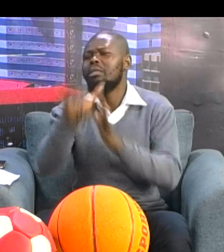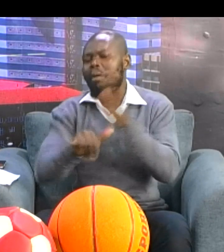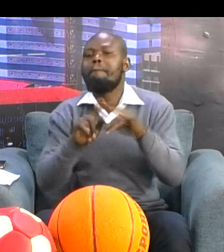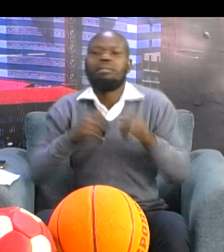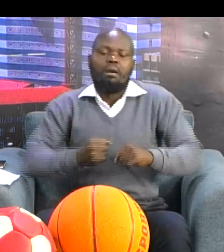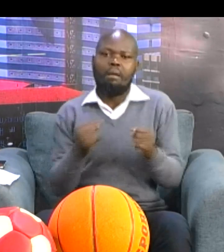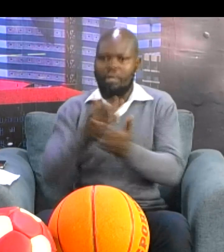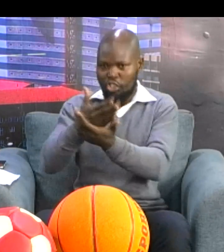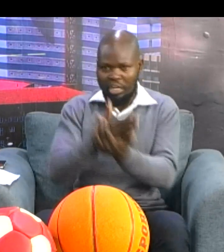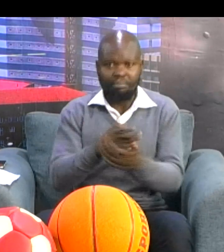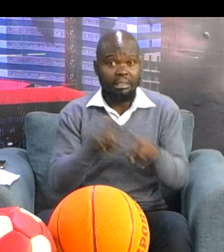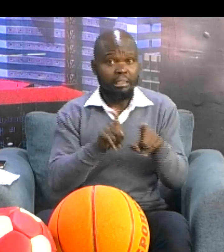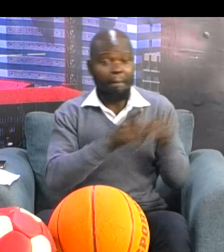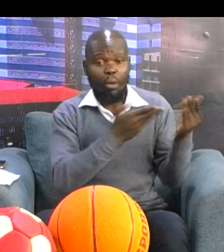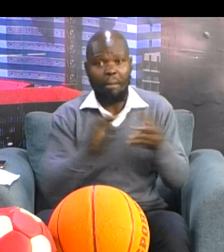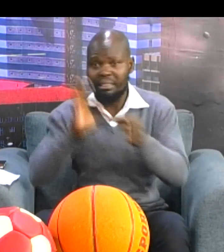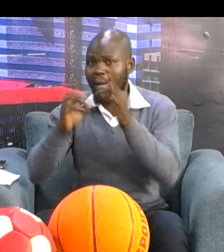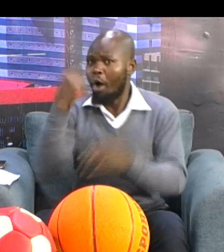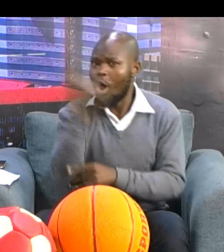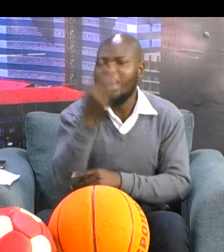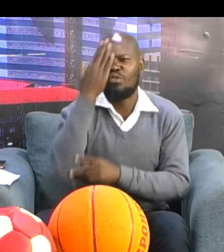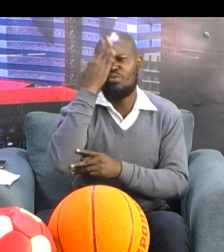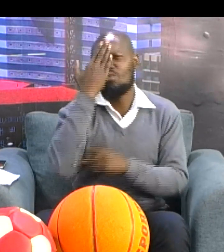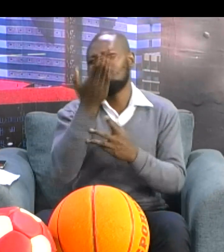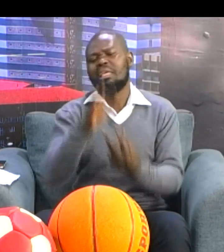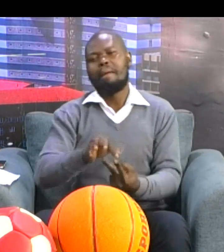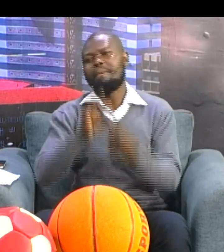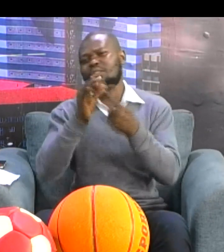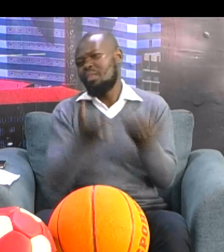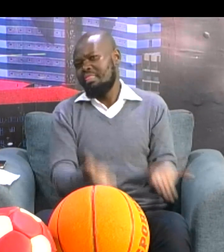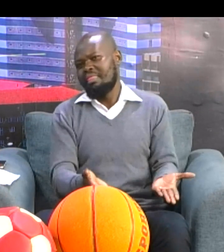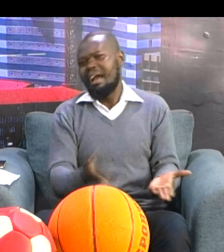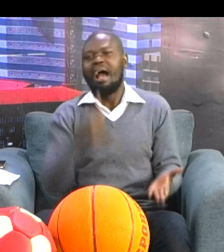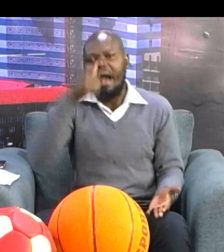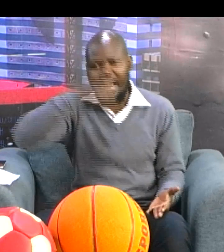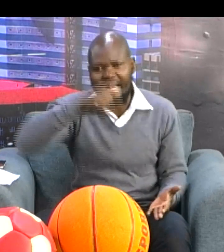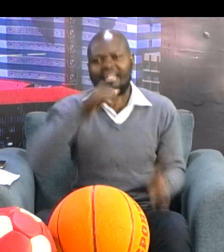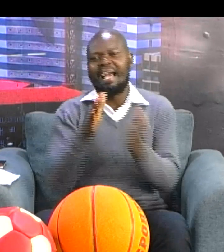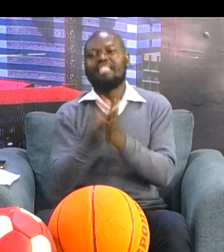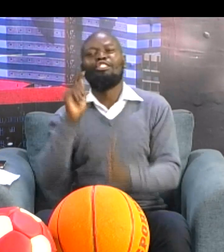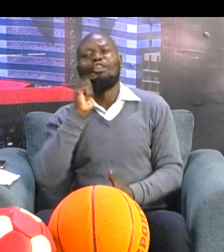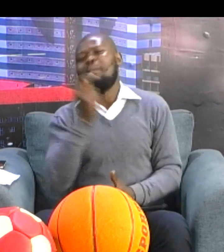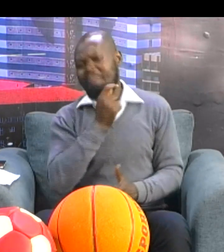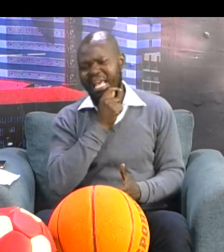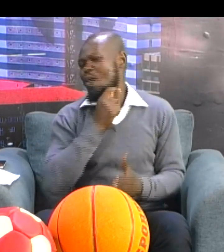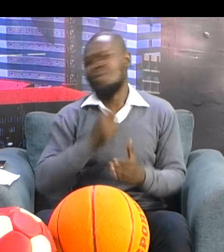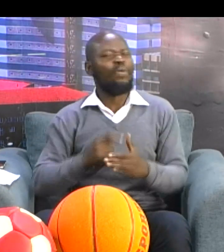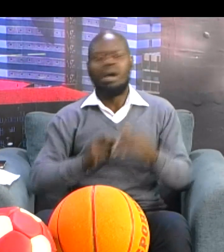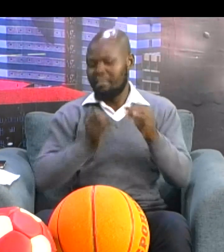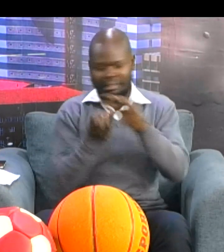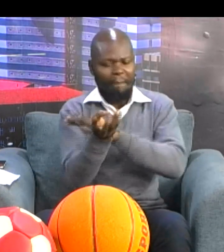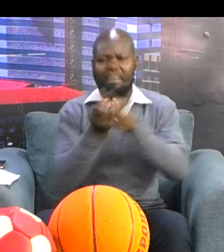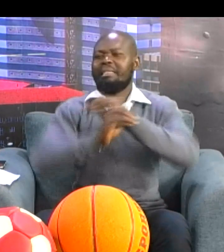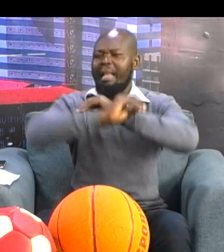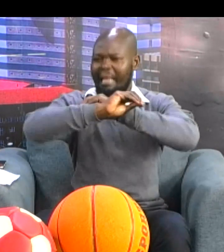conversations on our Facebook and YouTube, and we'll be happy to sample some of your feedback as well. We also have our interpreters, the two